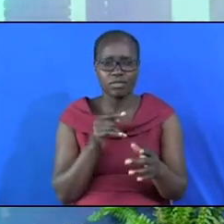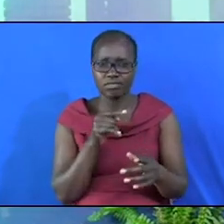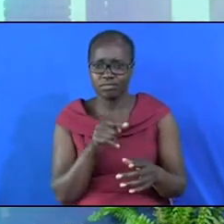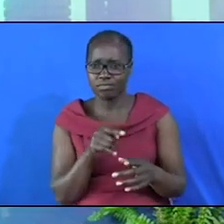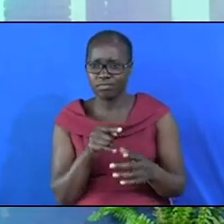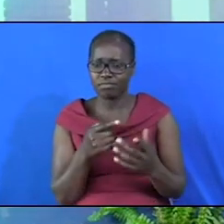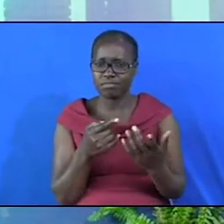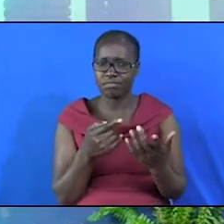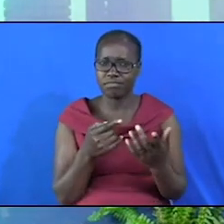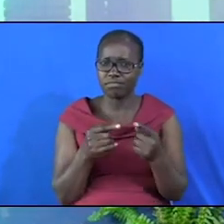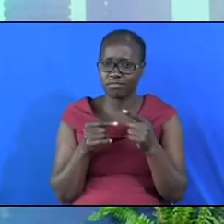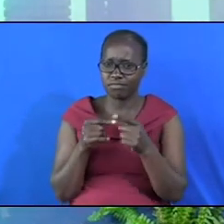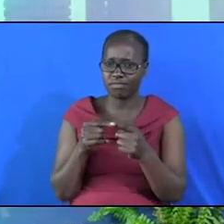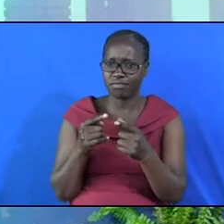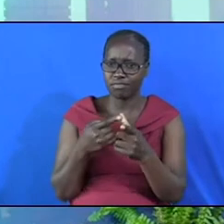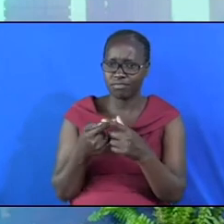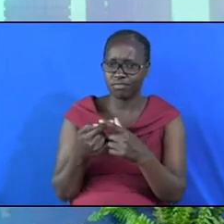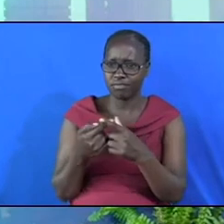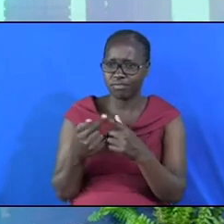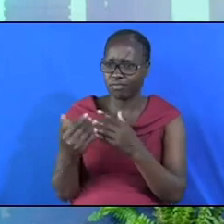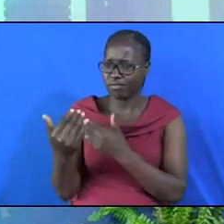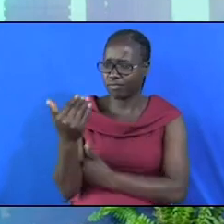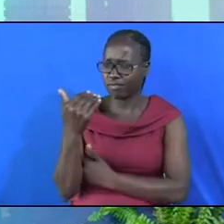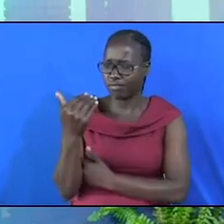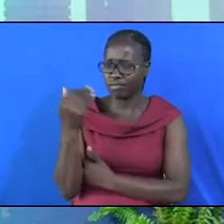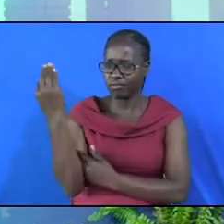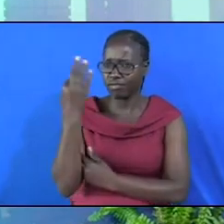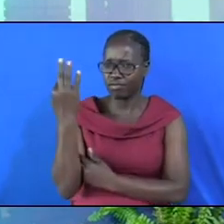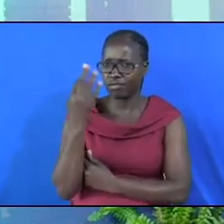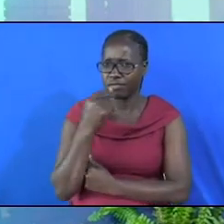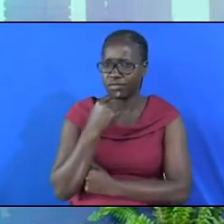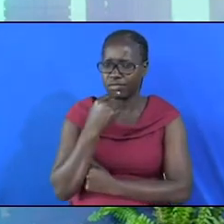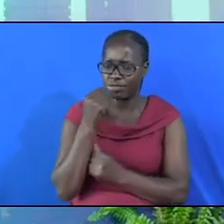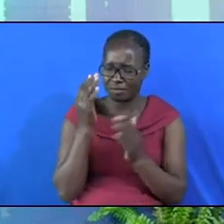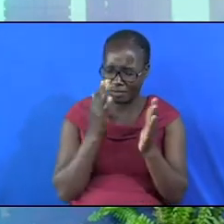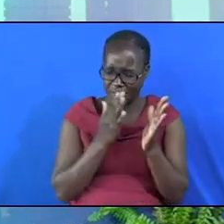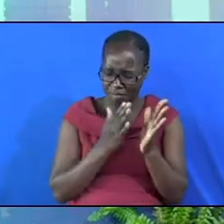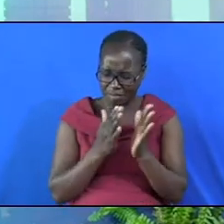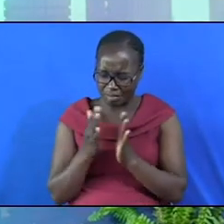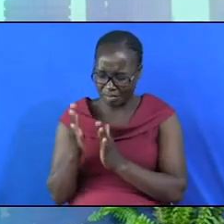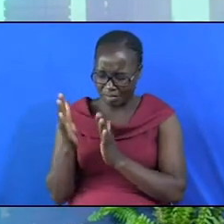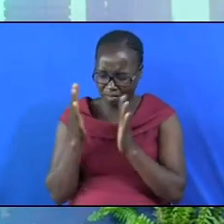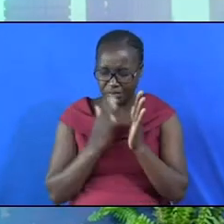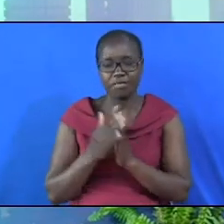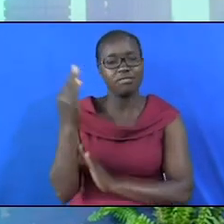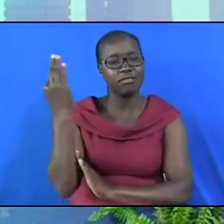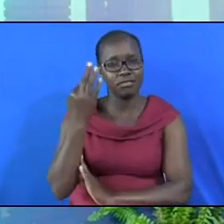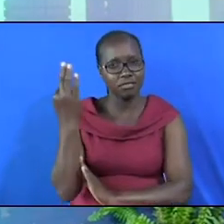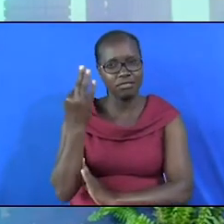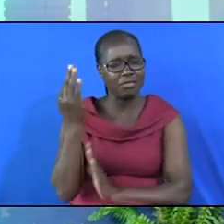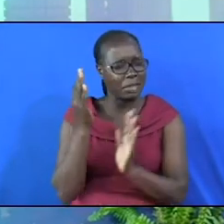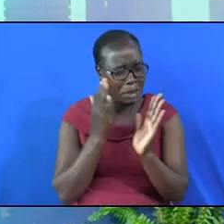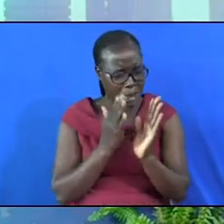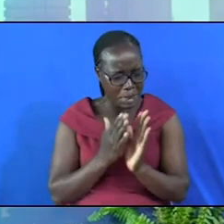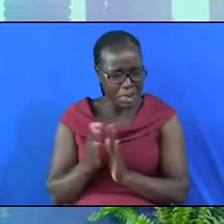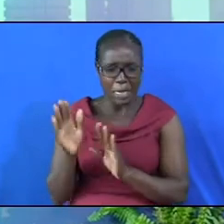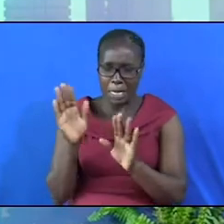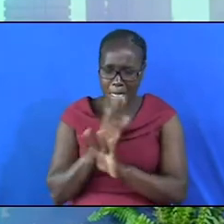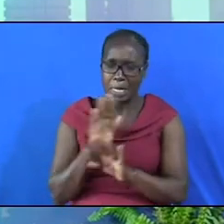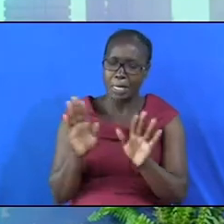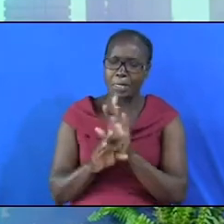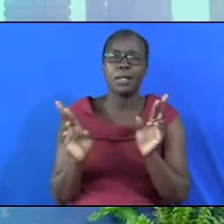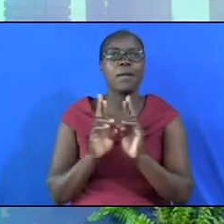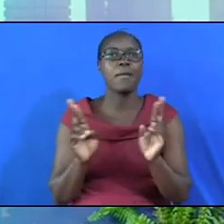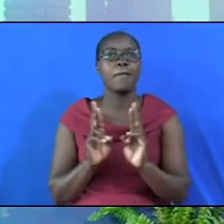this. They asked me to preach. I prepared my sermon. Prepared everything